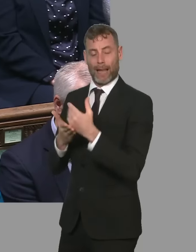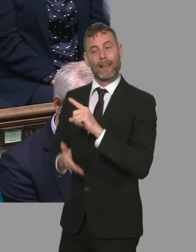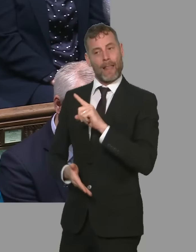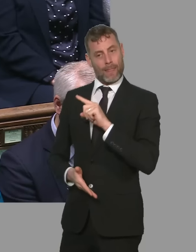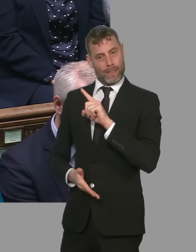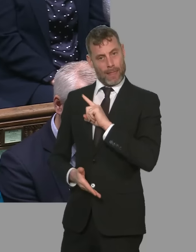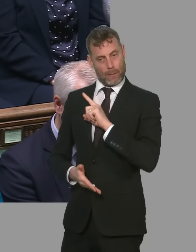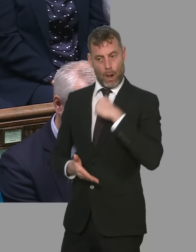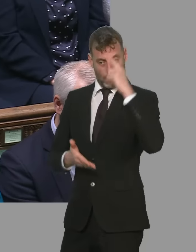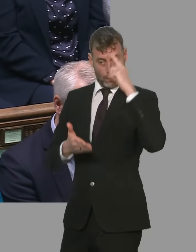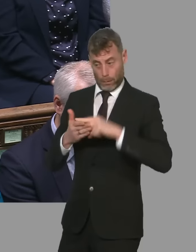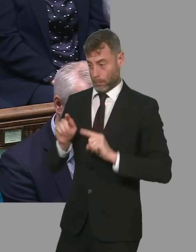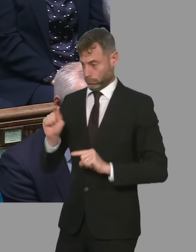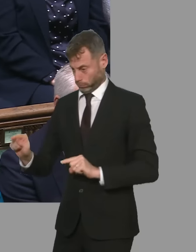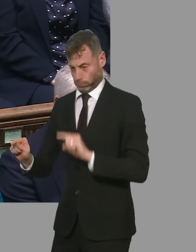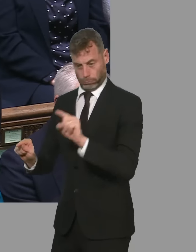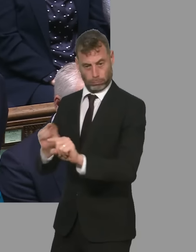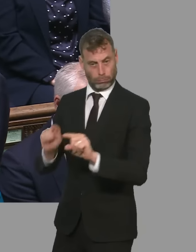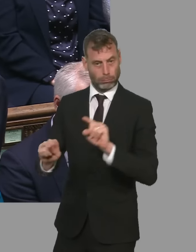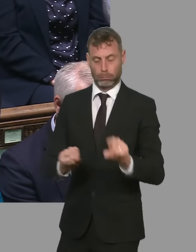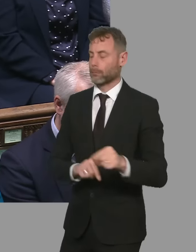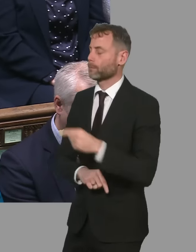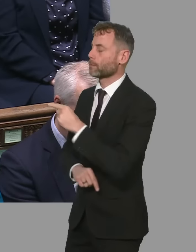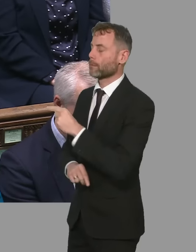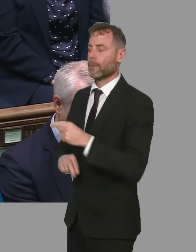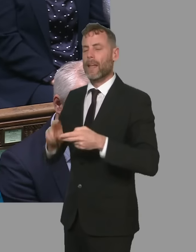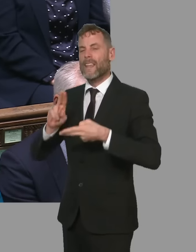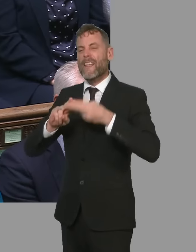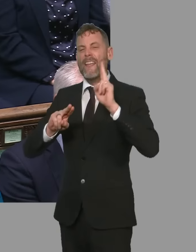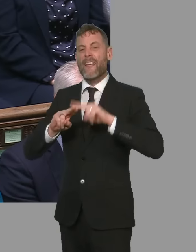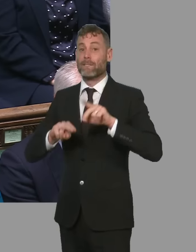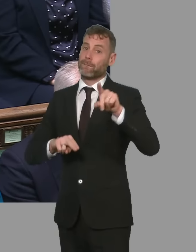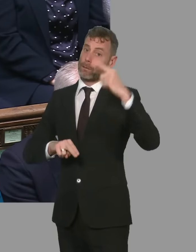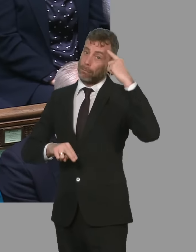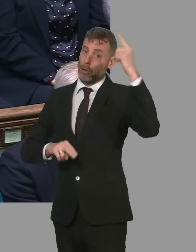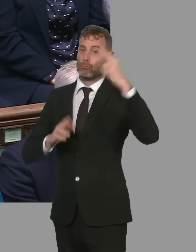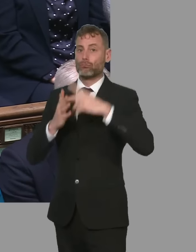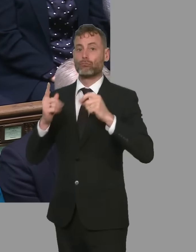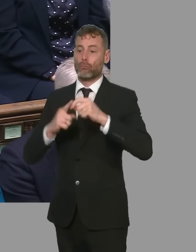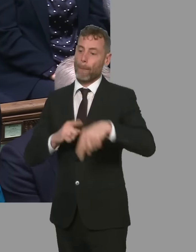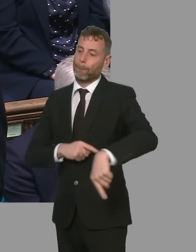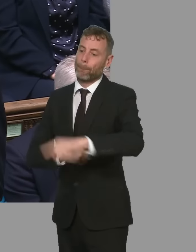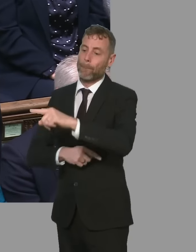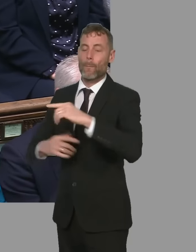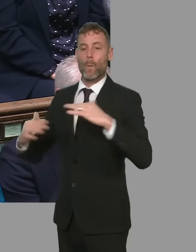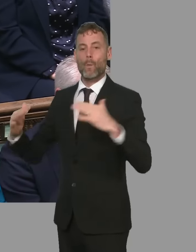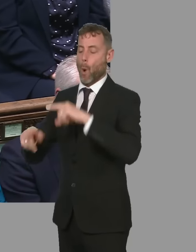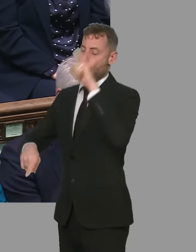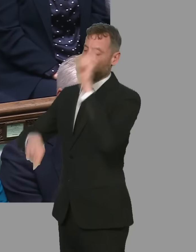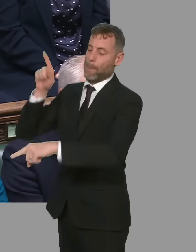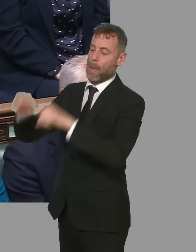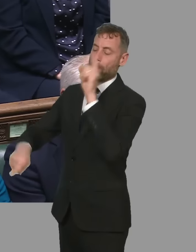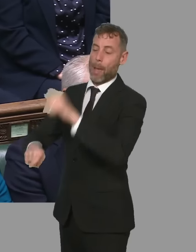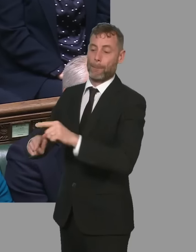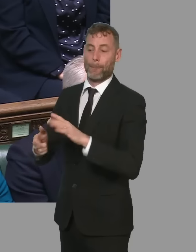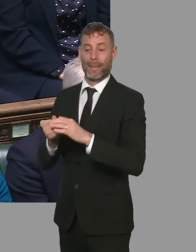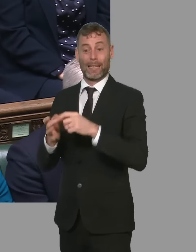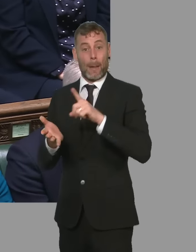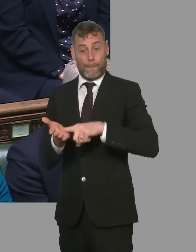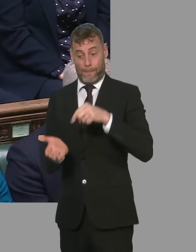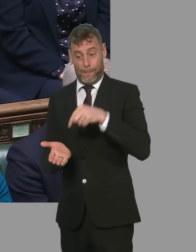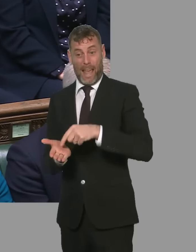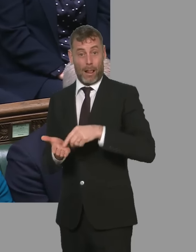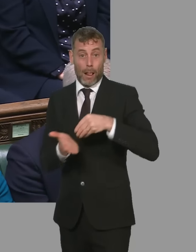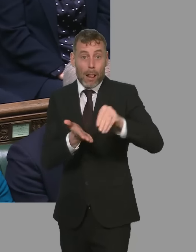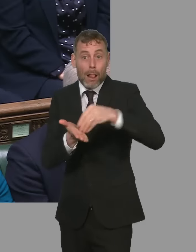by £500, the Chancellor's very narrow plan simply won't cut it. And while I don't fall for the crocodile tears of